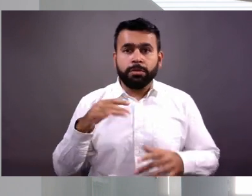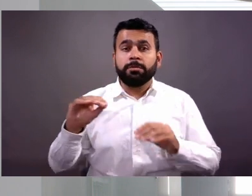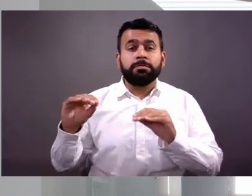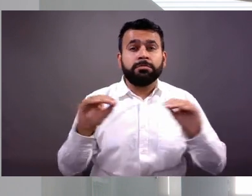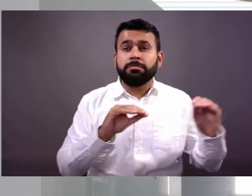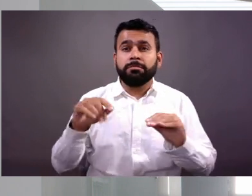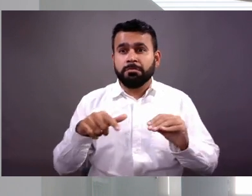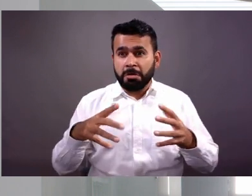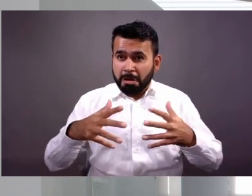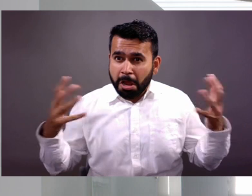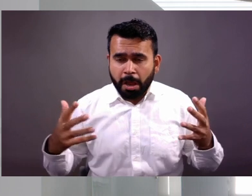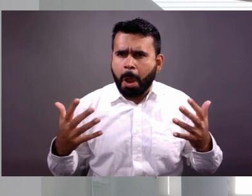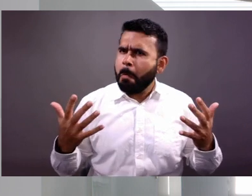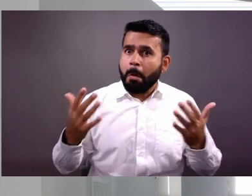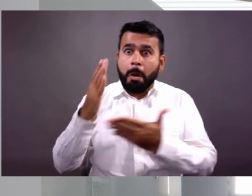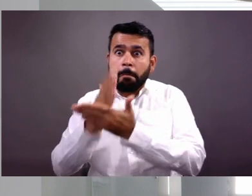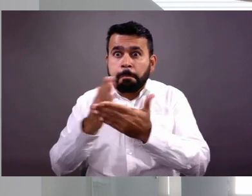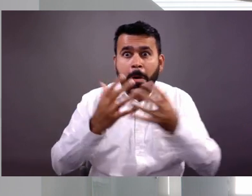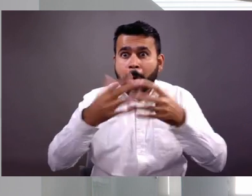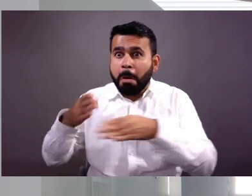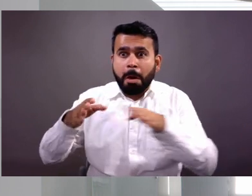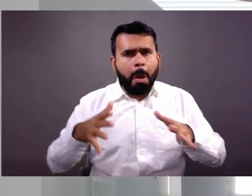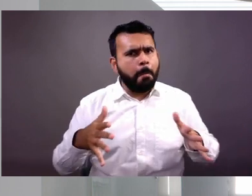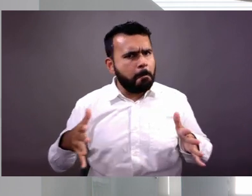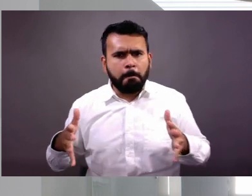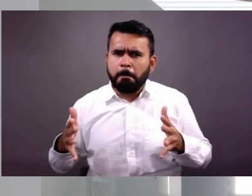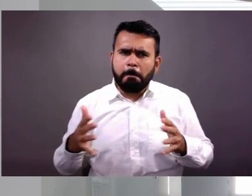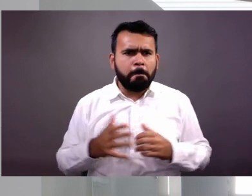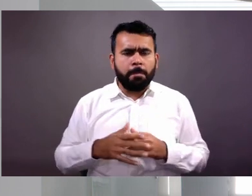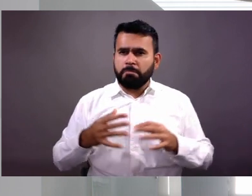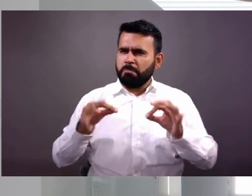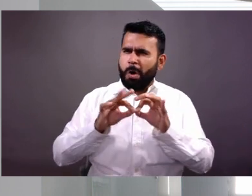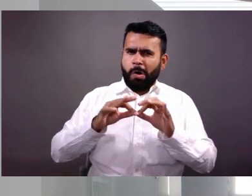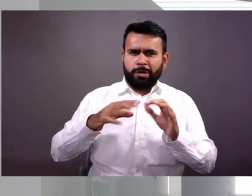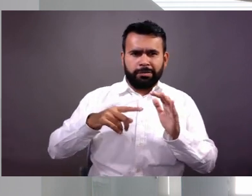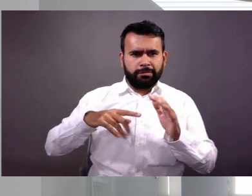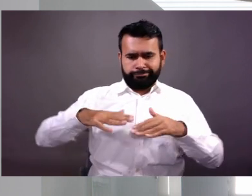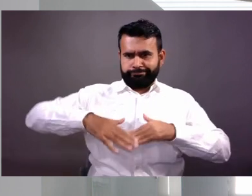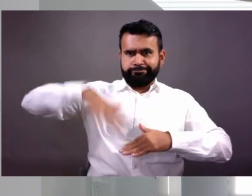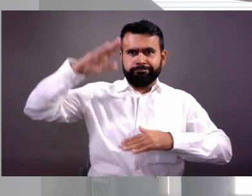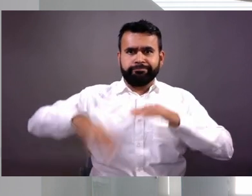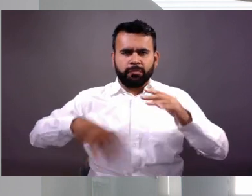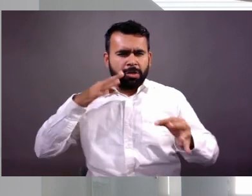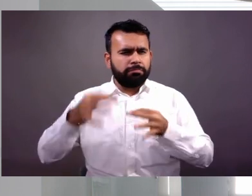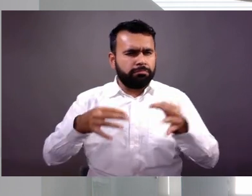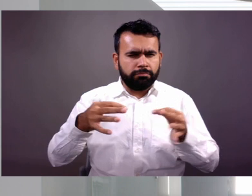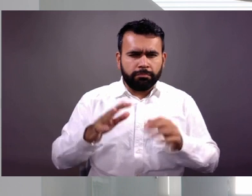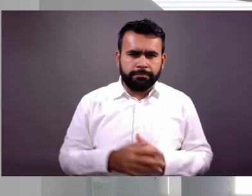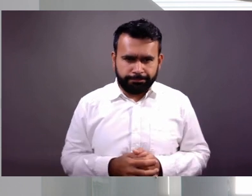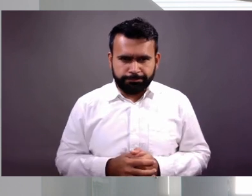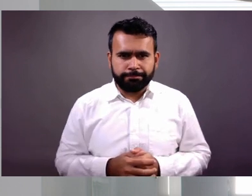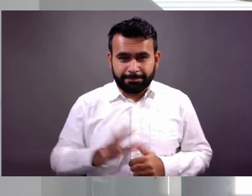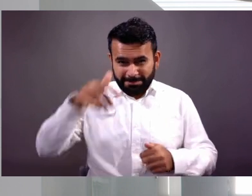So basically in this move, whether we do the lower body or we start with the upper body, basically it's a